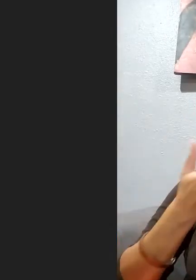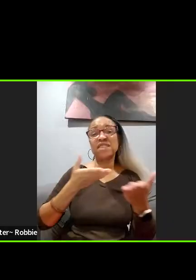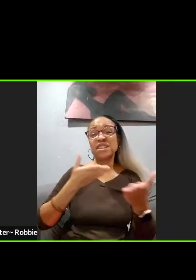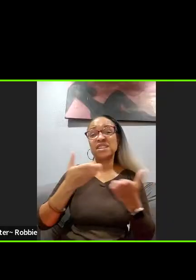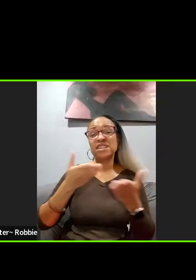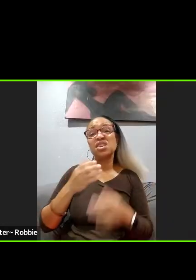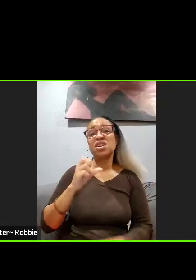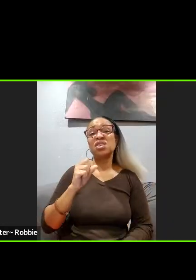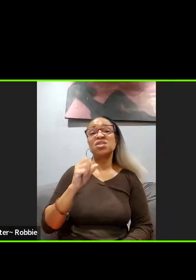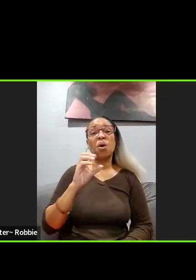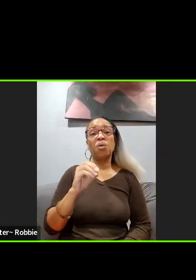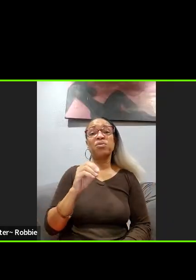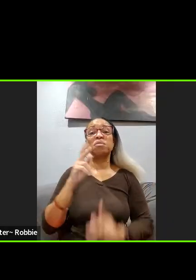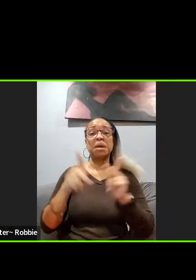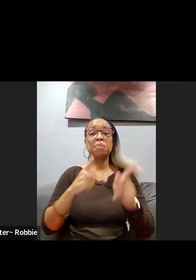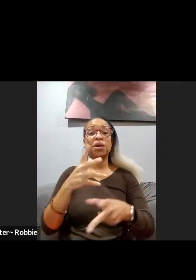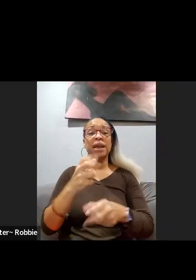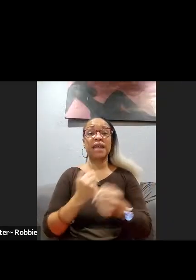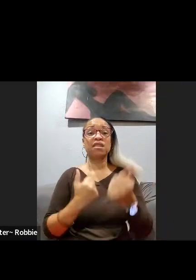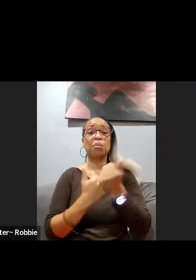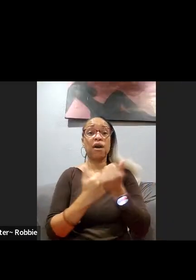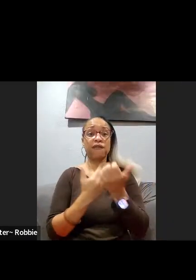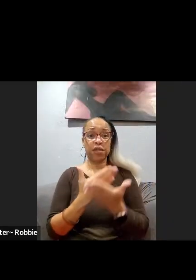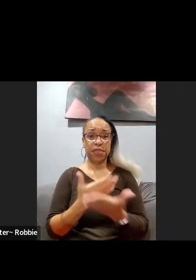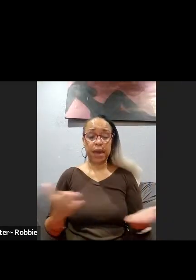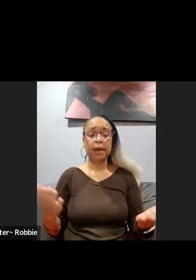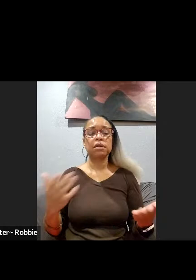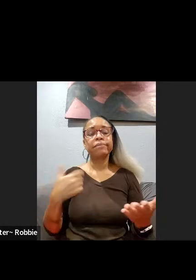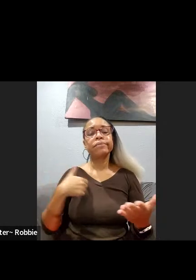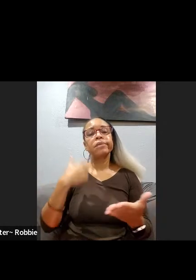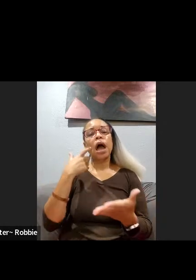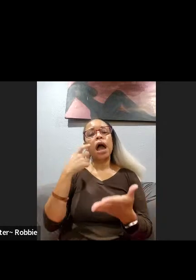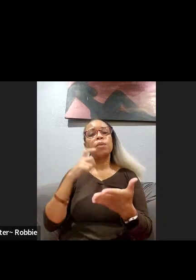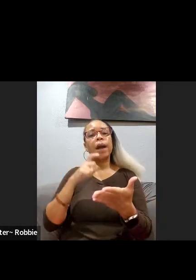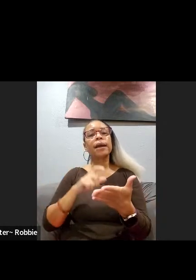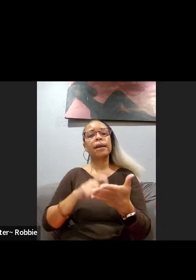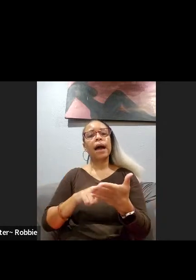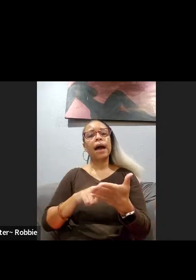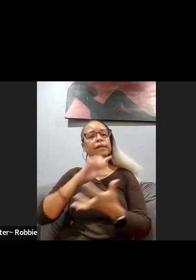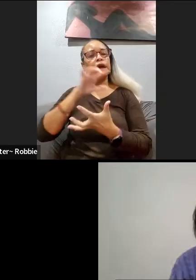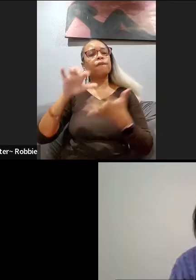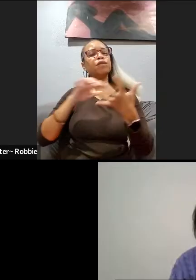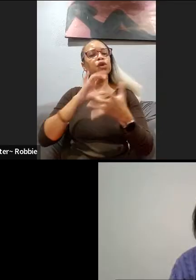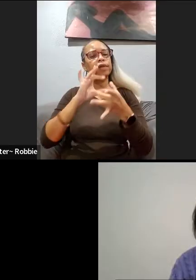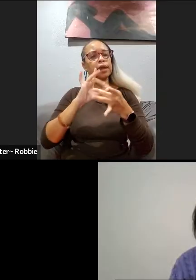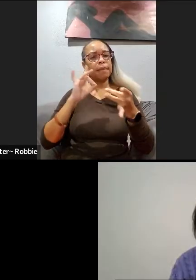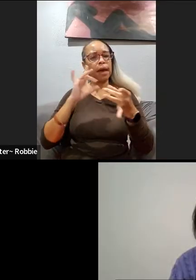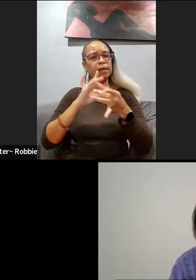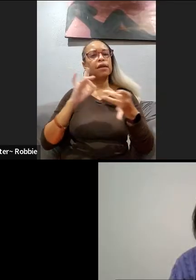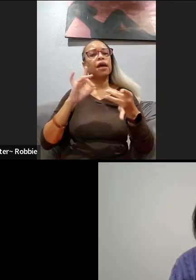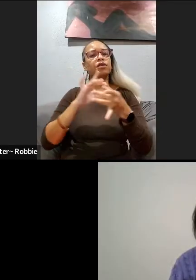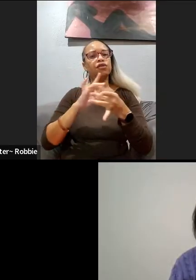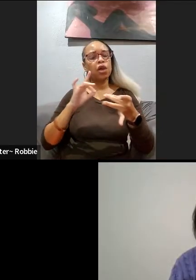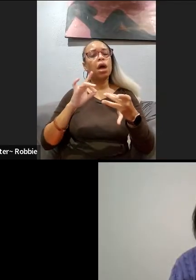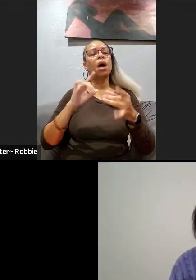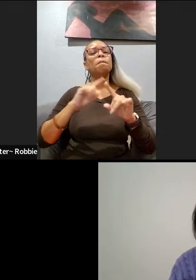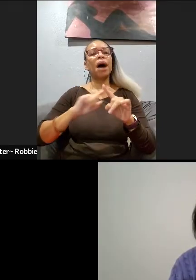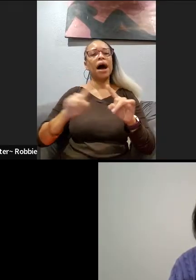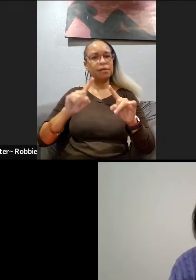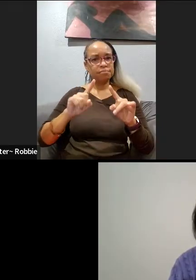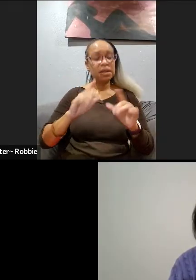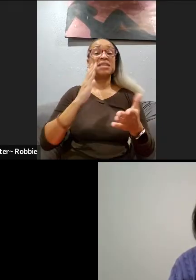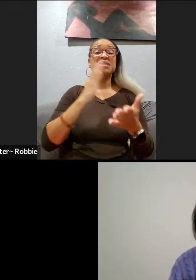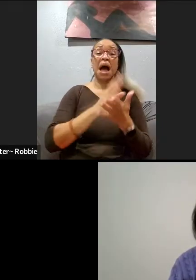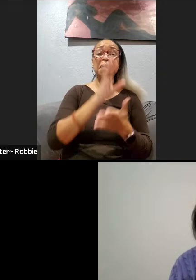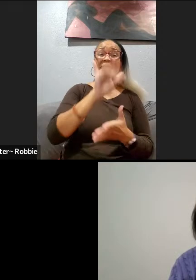for people to get support for things. So I recognize that it's going to be a confusing message for members of the public, but lifting the local health